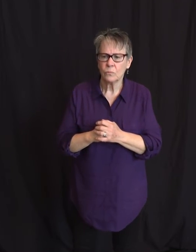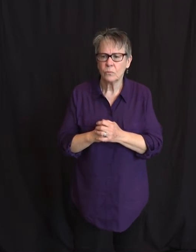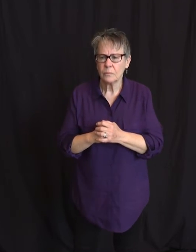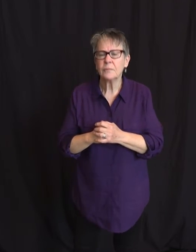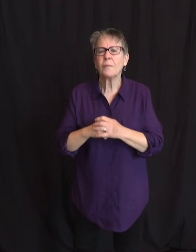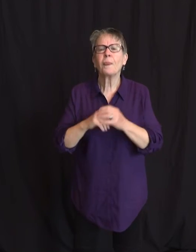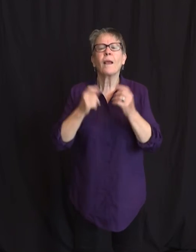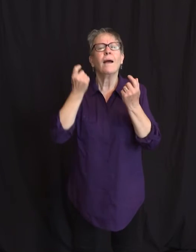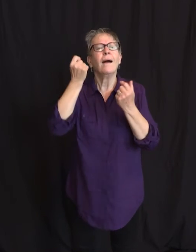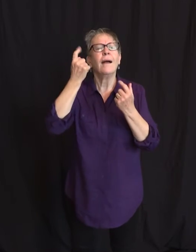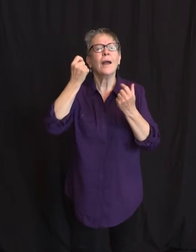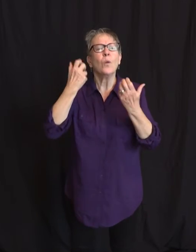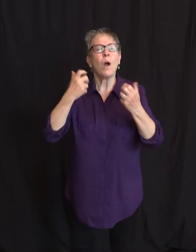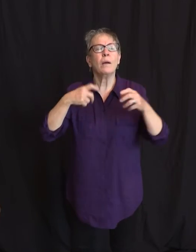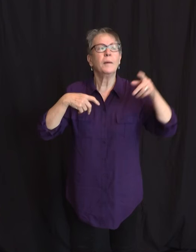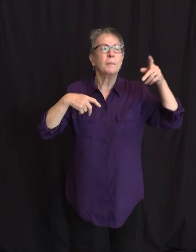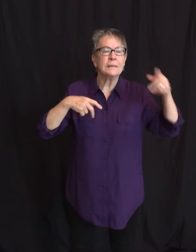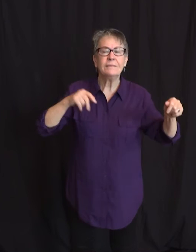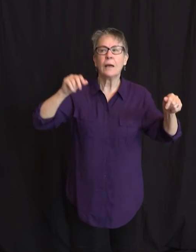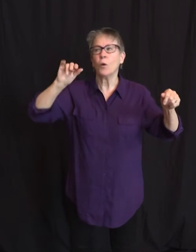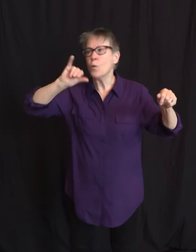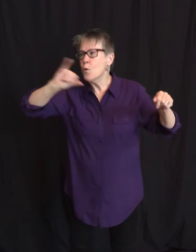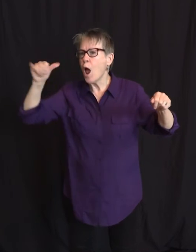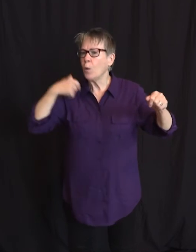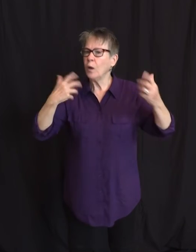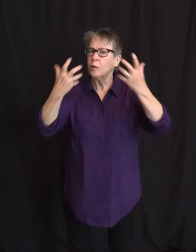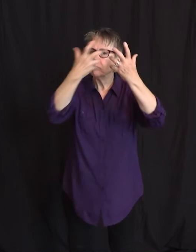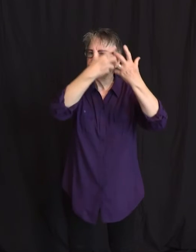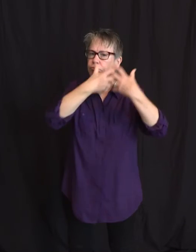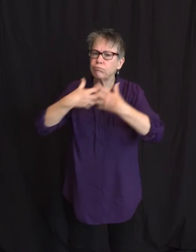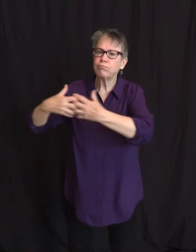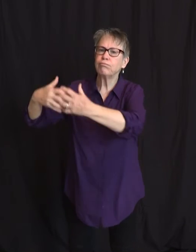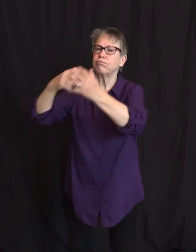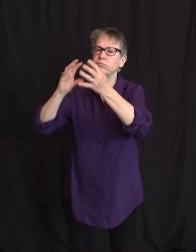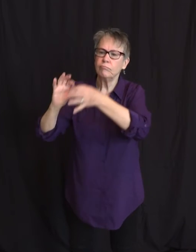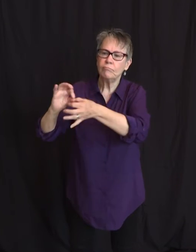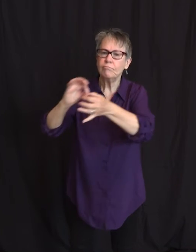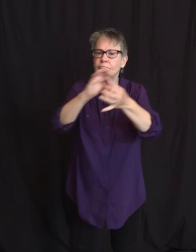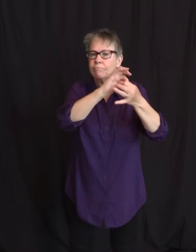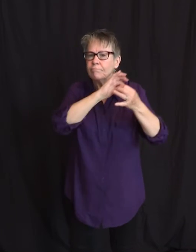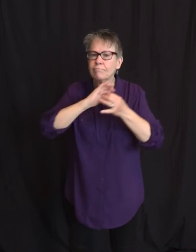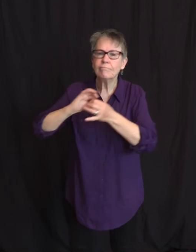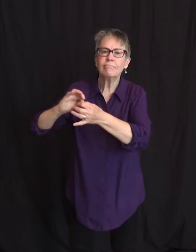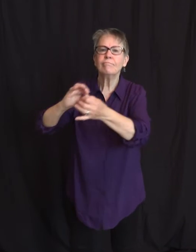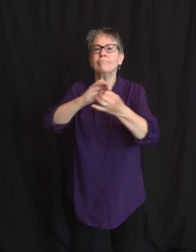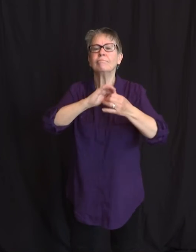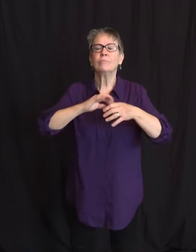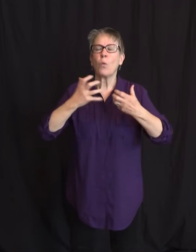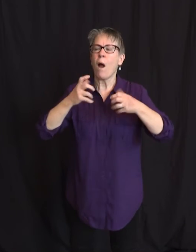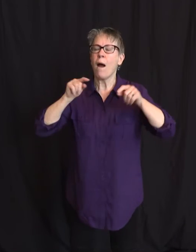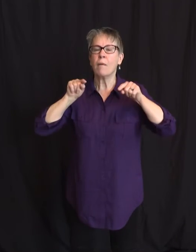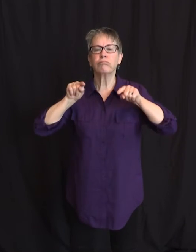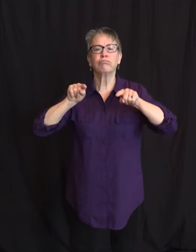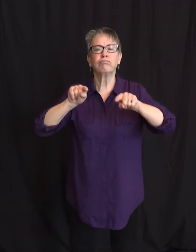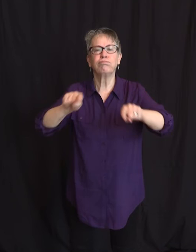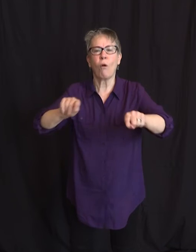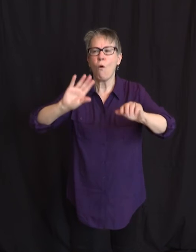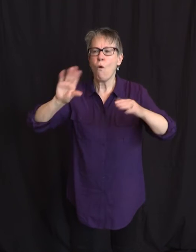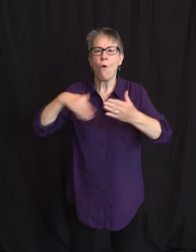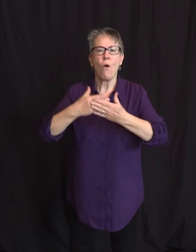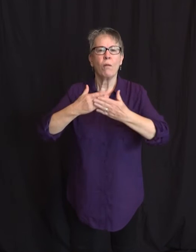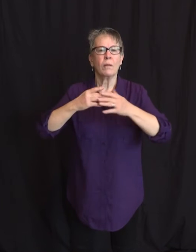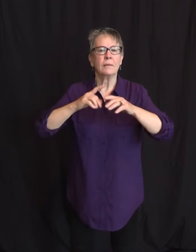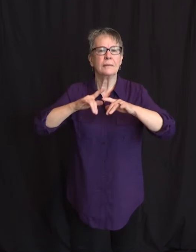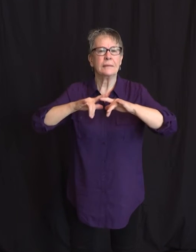but we will never necessarily take every step exactly the same way at the same time. In fact, some of